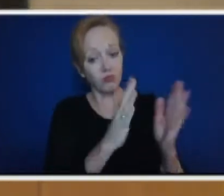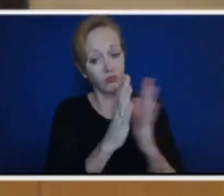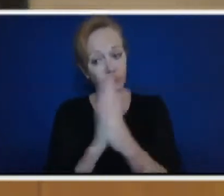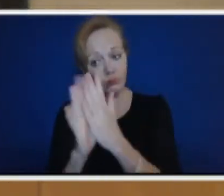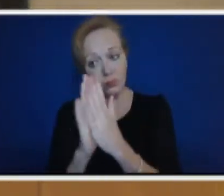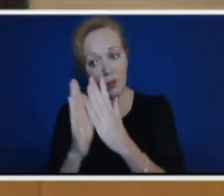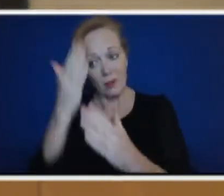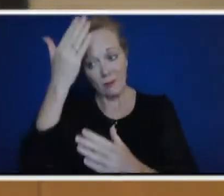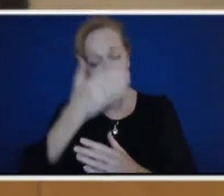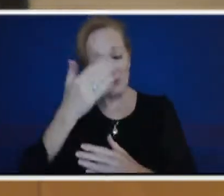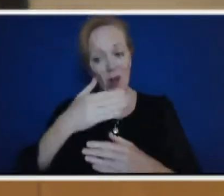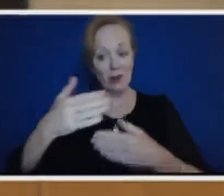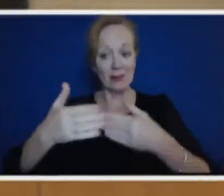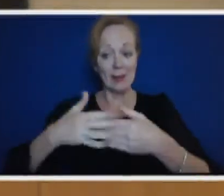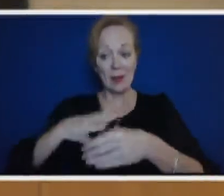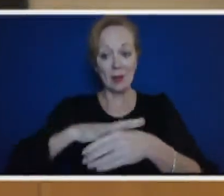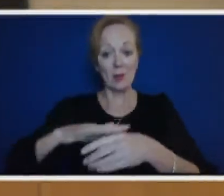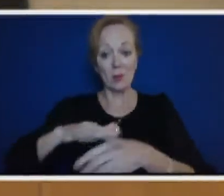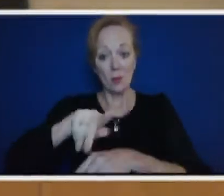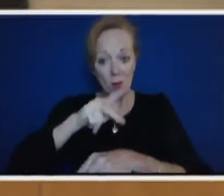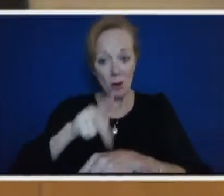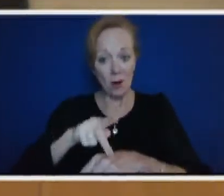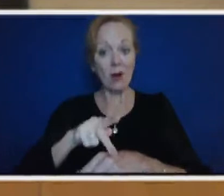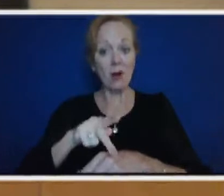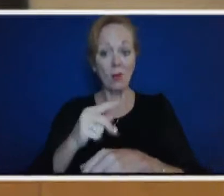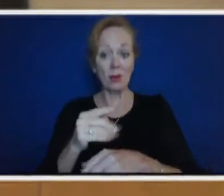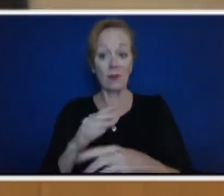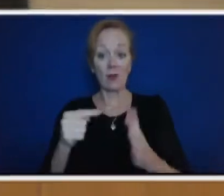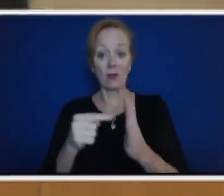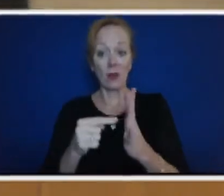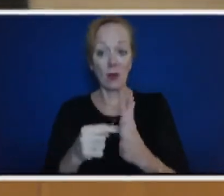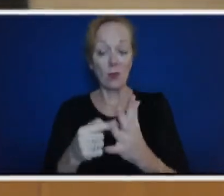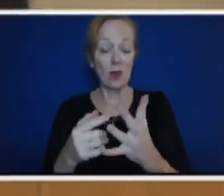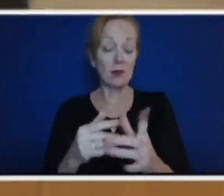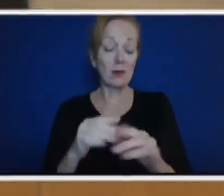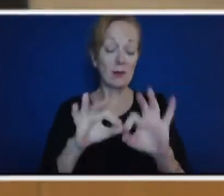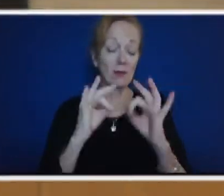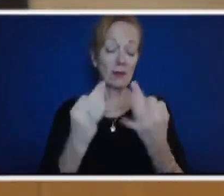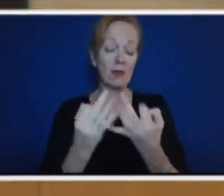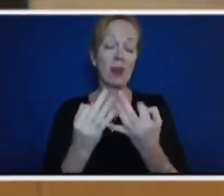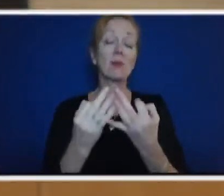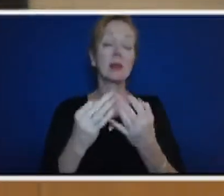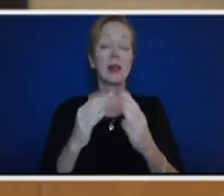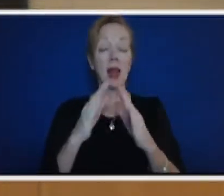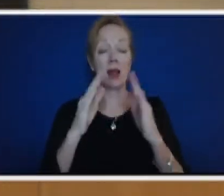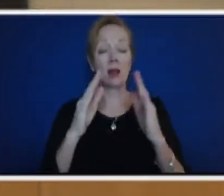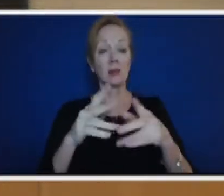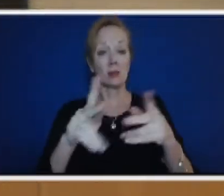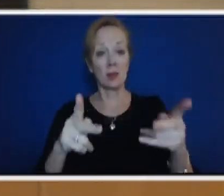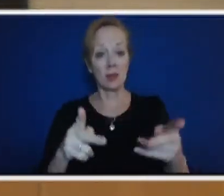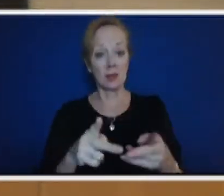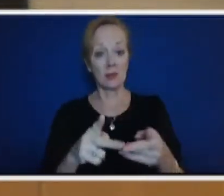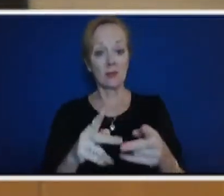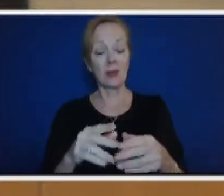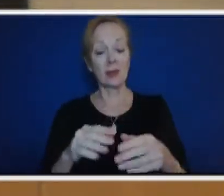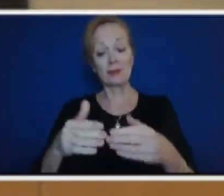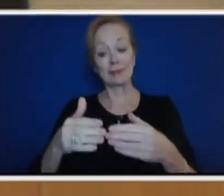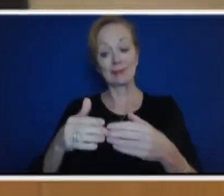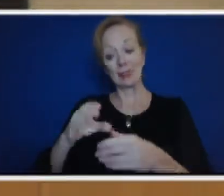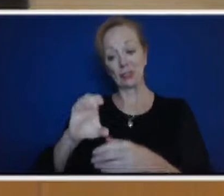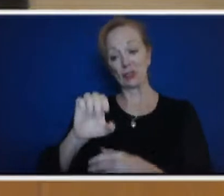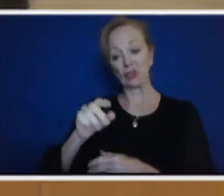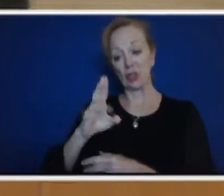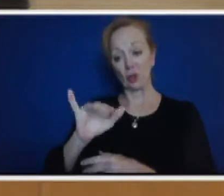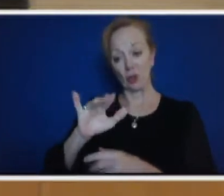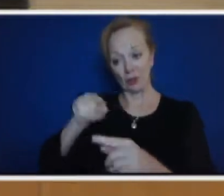front of our neighborhood park and one of our affordable family housing sites, the Oaks at Cherry. We thank